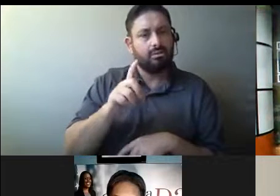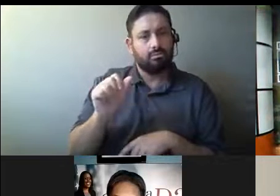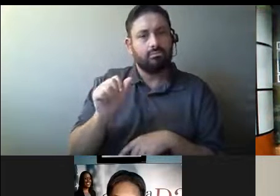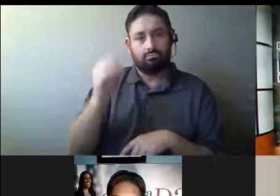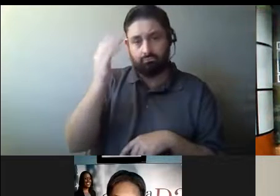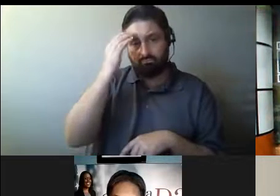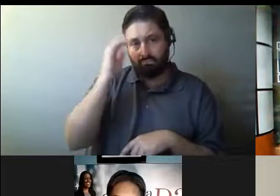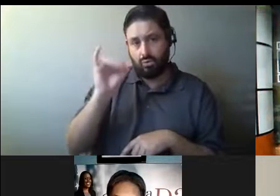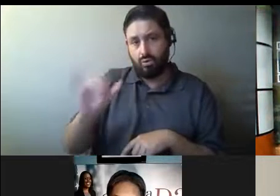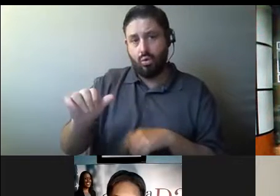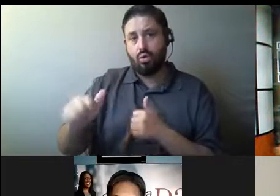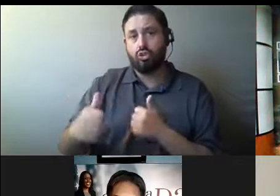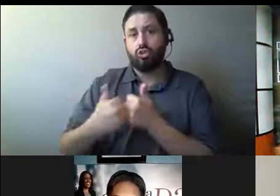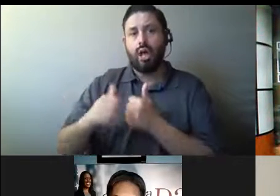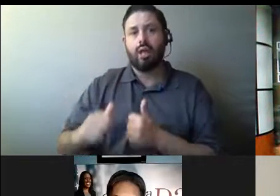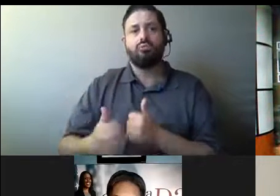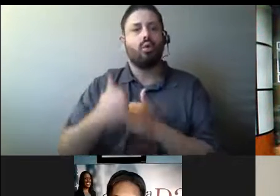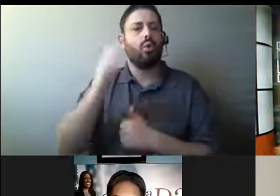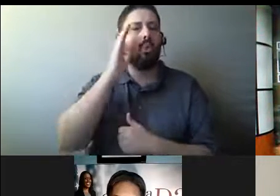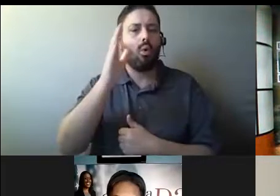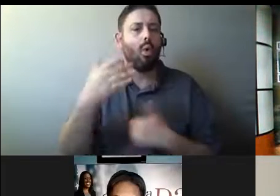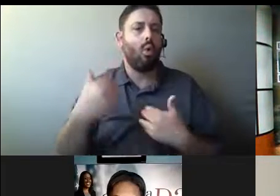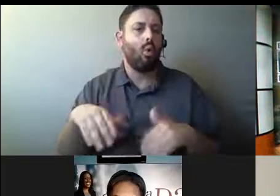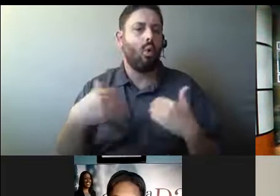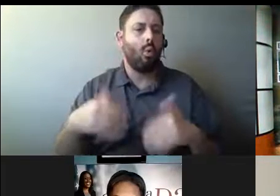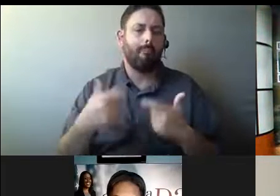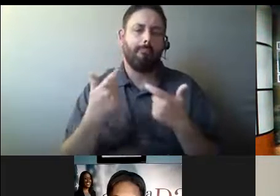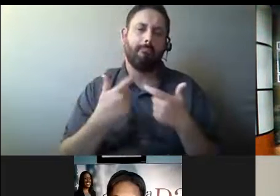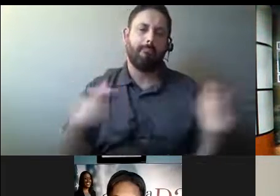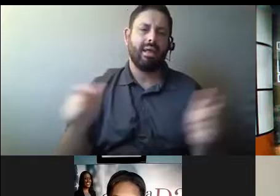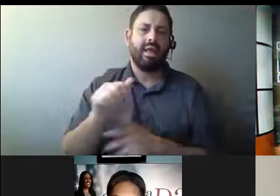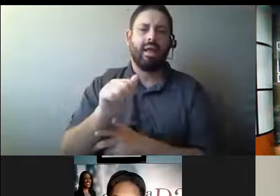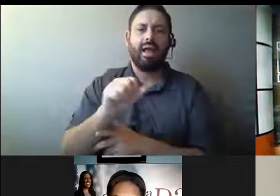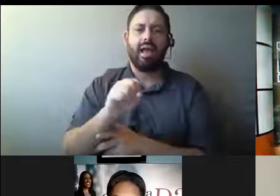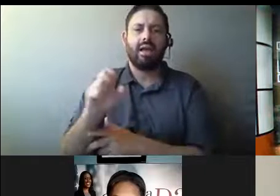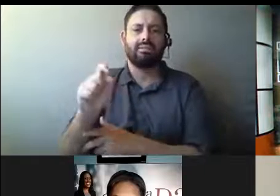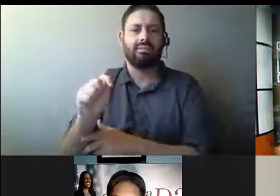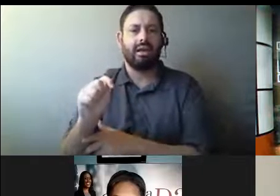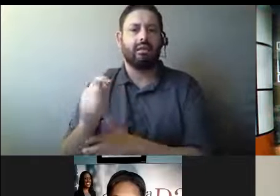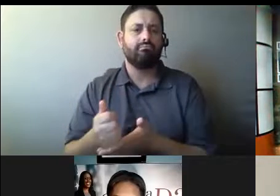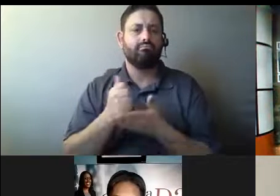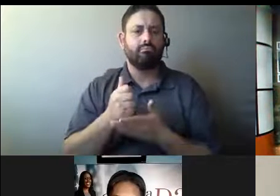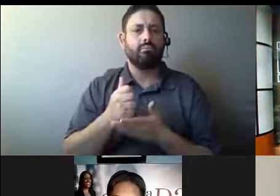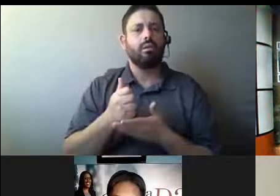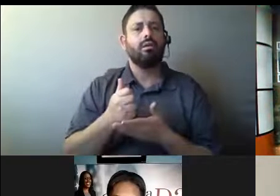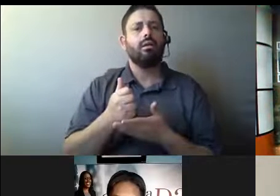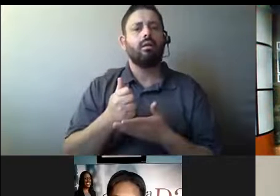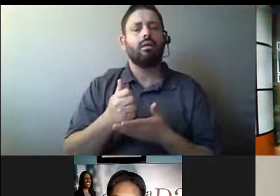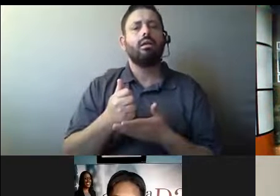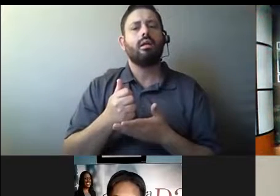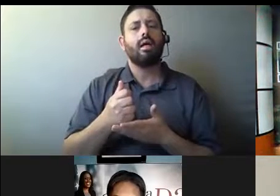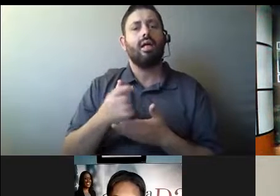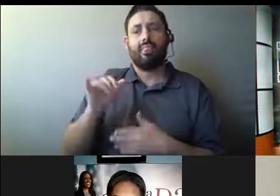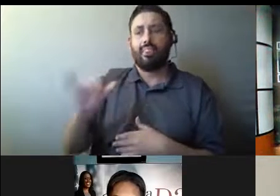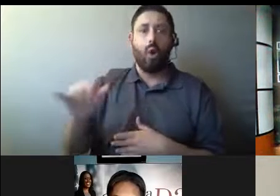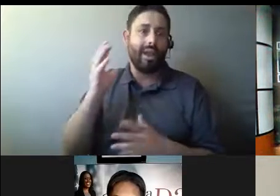those challenges will be an asset, and I'm able to take some of those